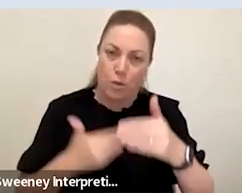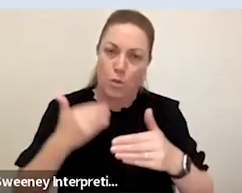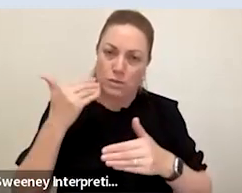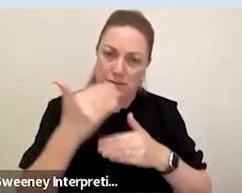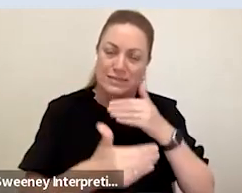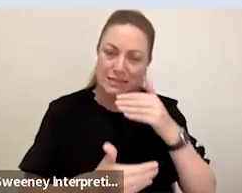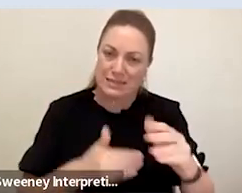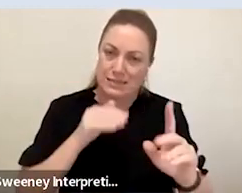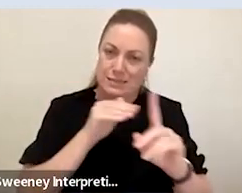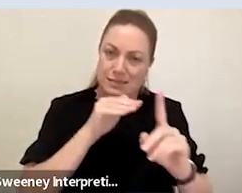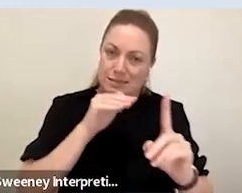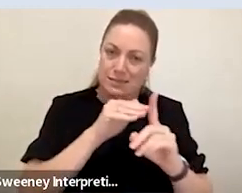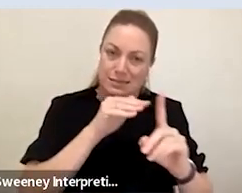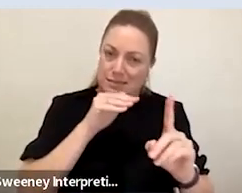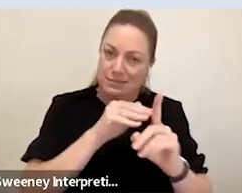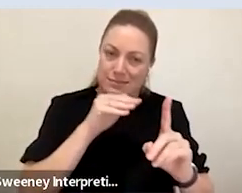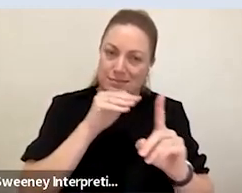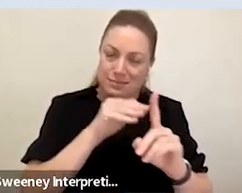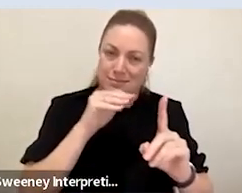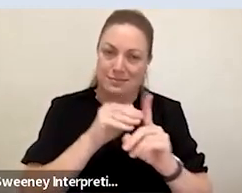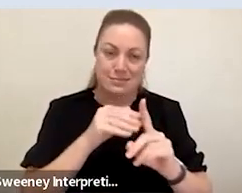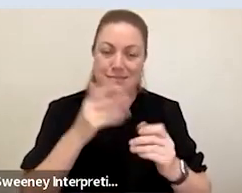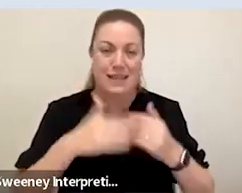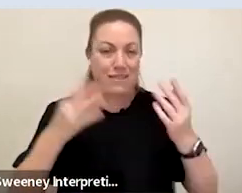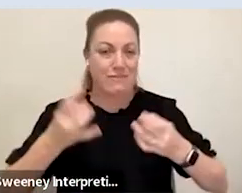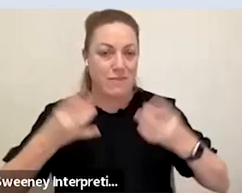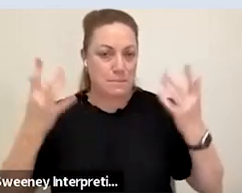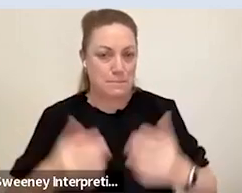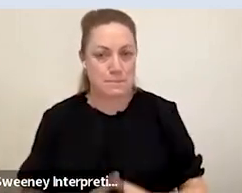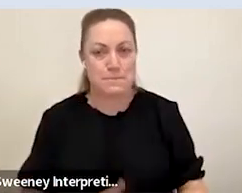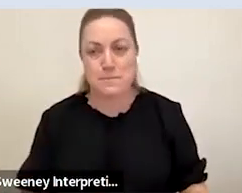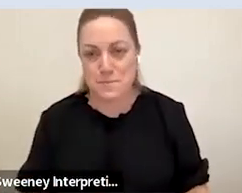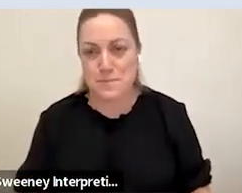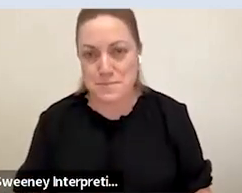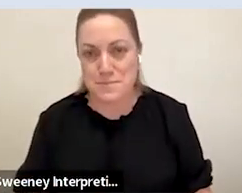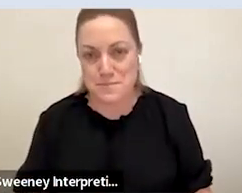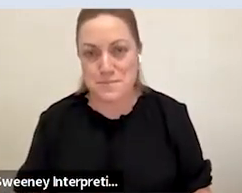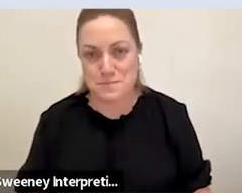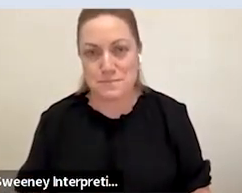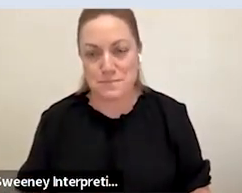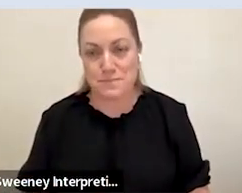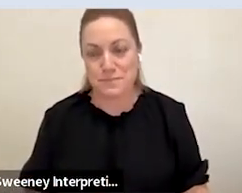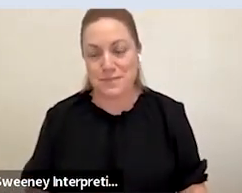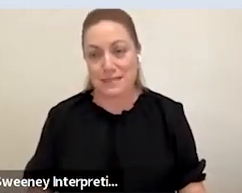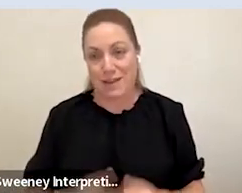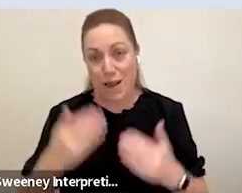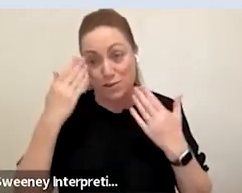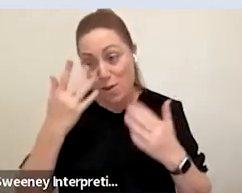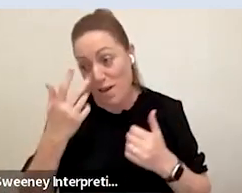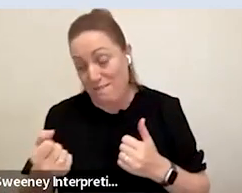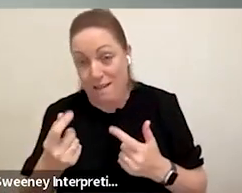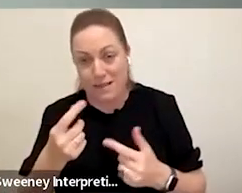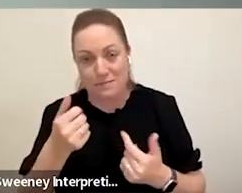We keep going. But I don't know if there's a wiser or cleverer answer than that from the